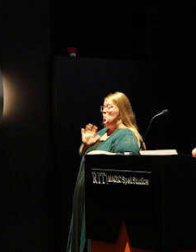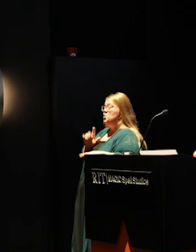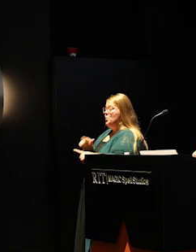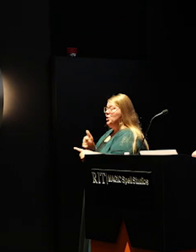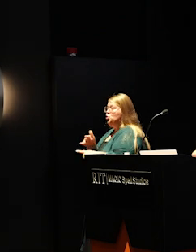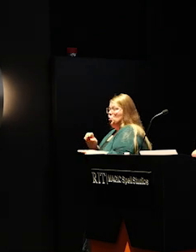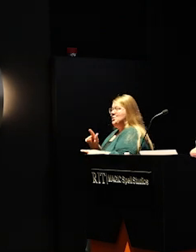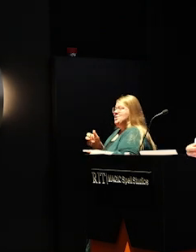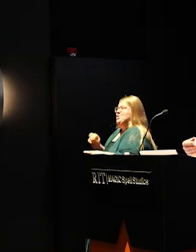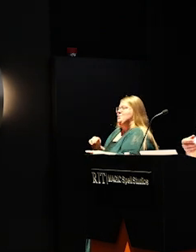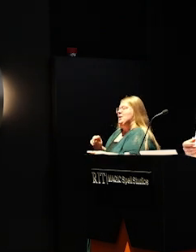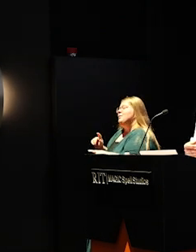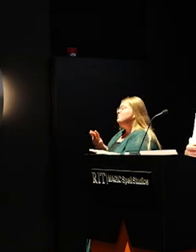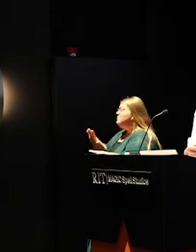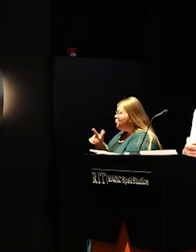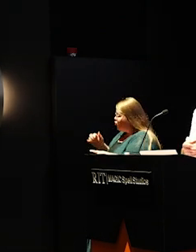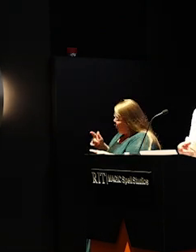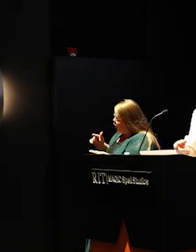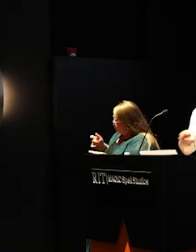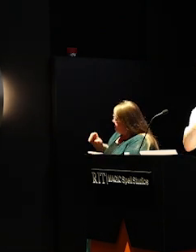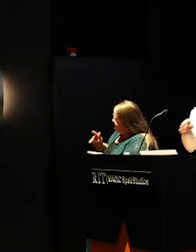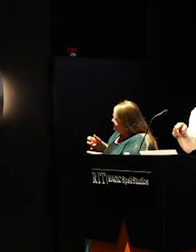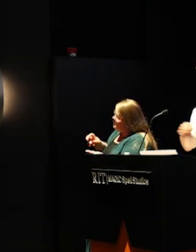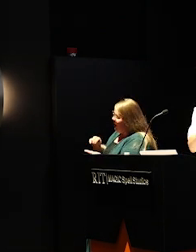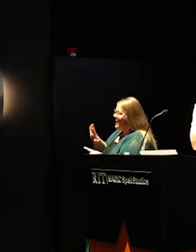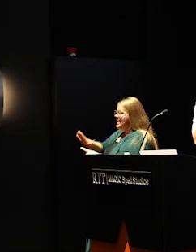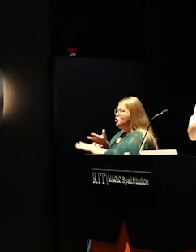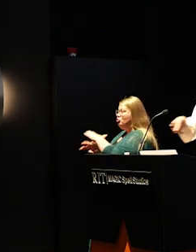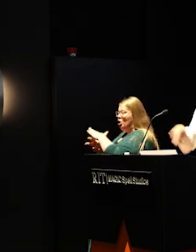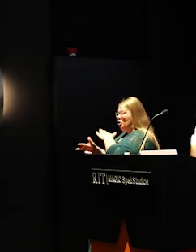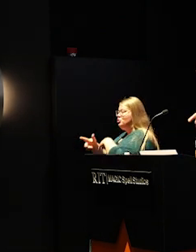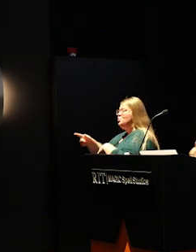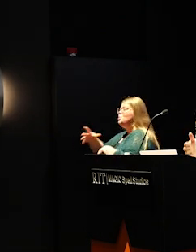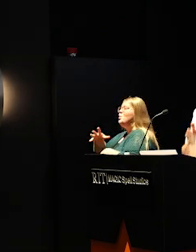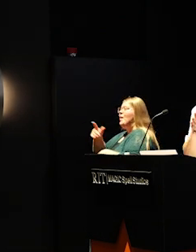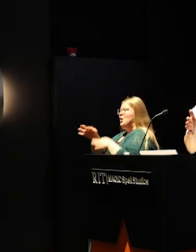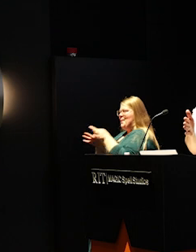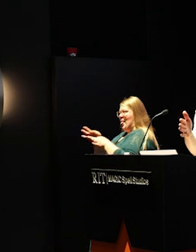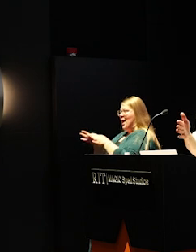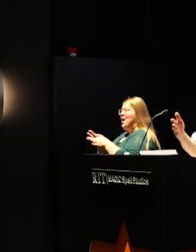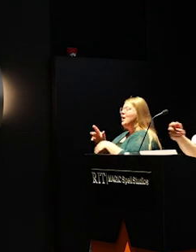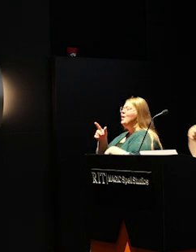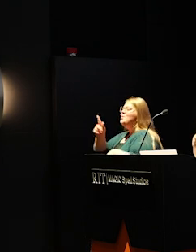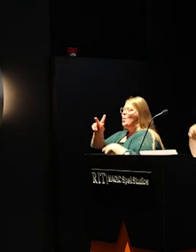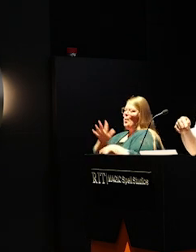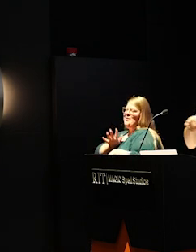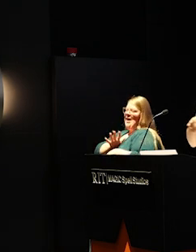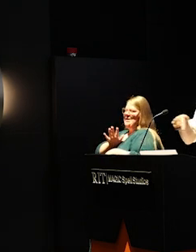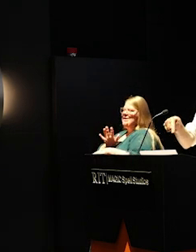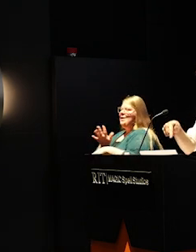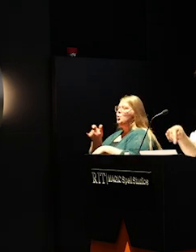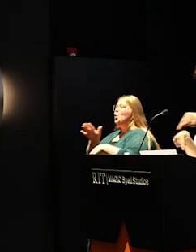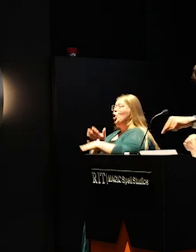Eastman's garage. And it had this like rotating thing, like he could drive his car in, and then there was